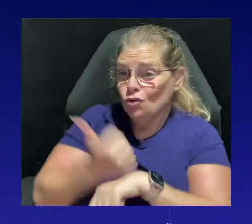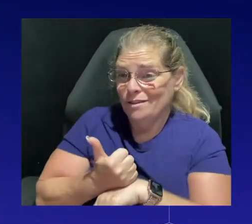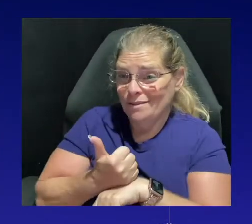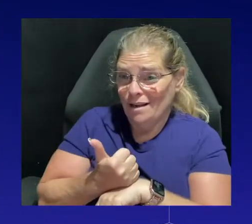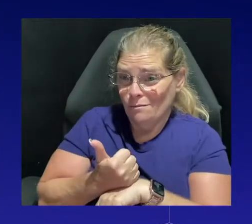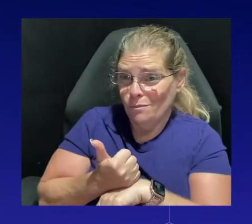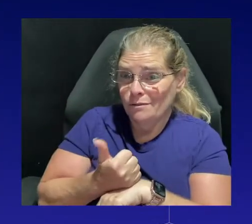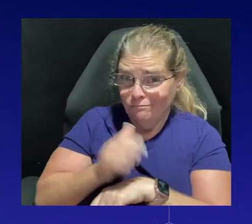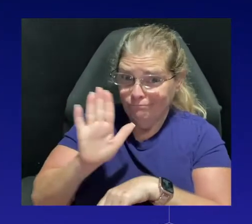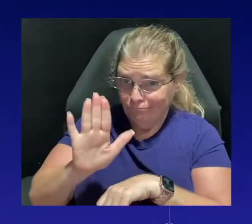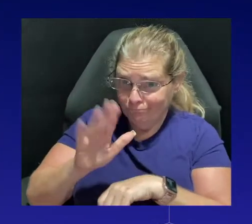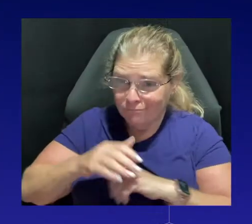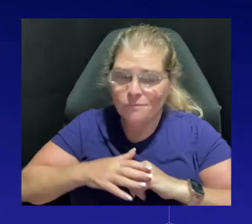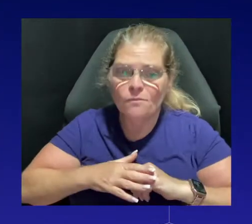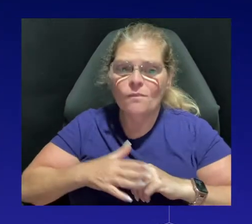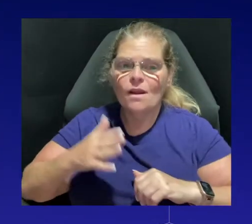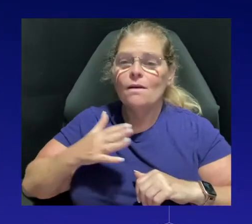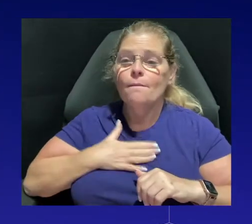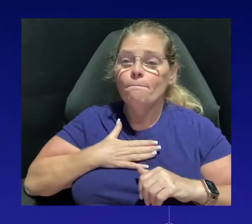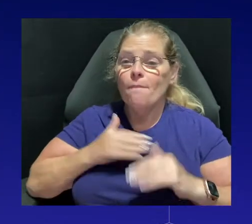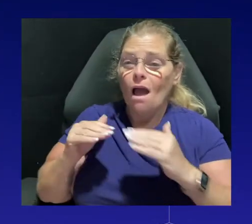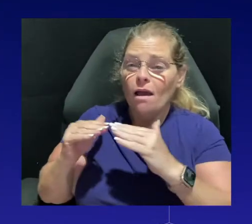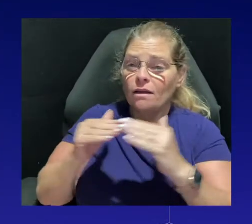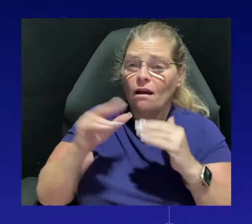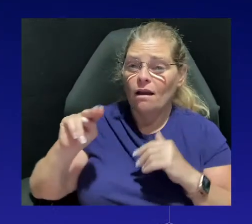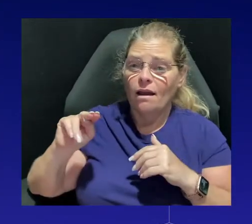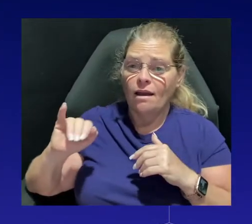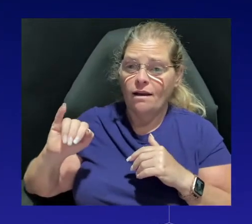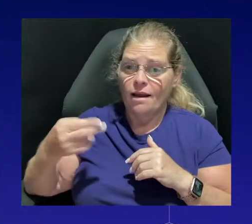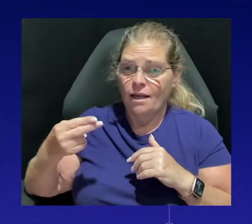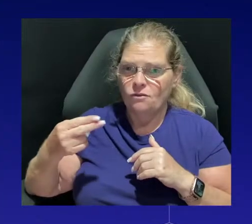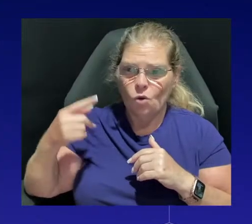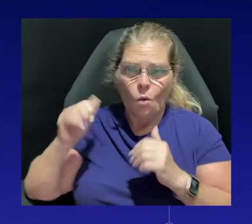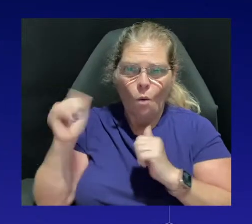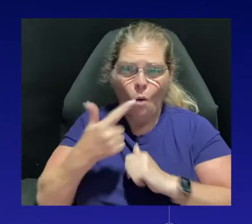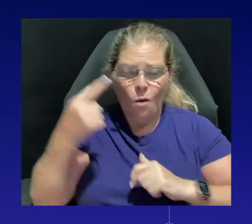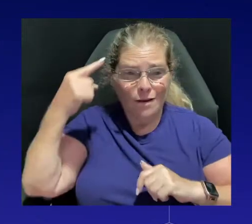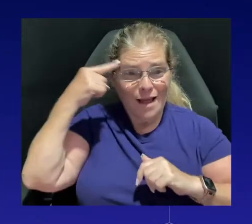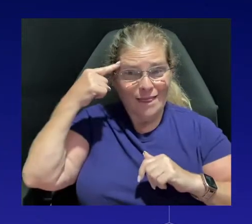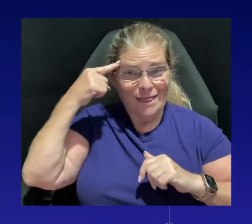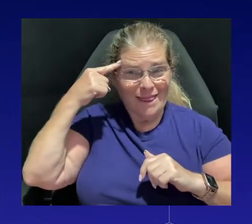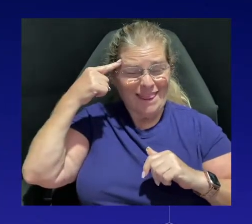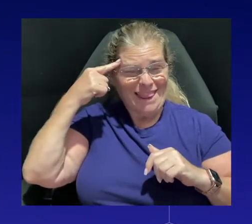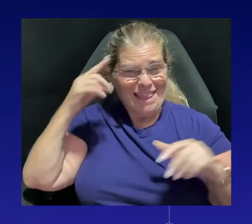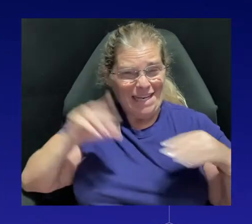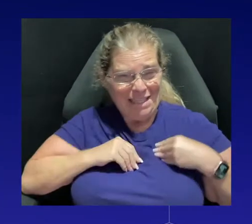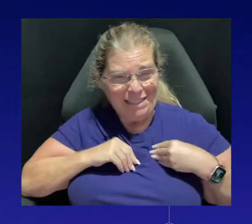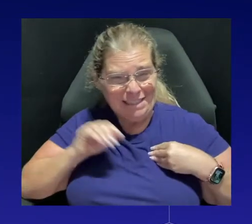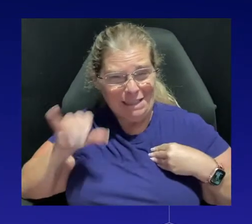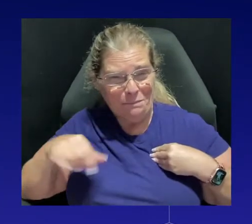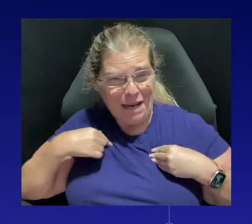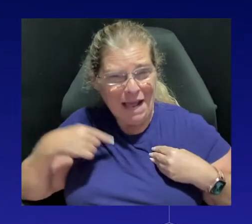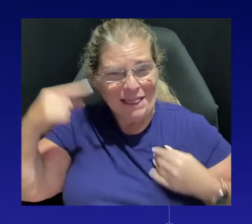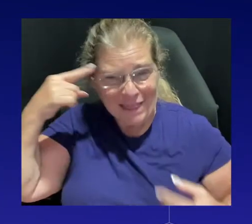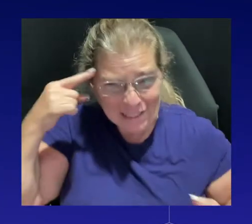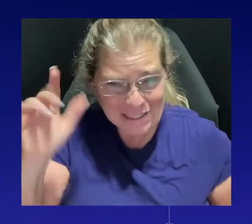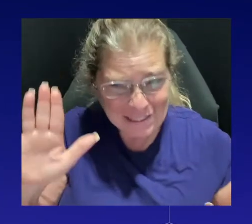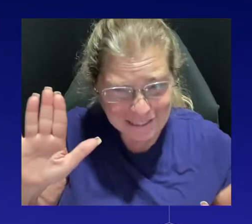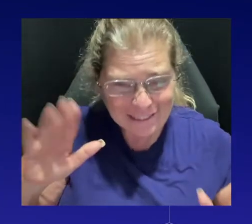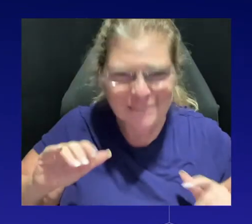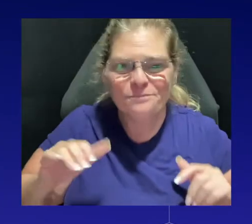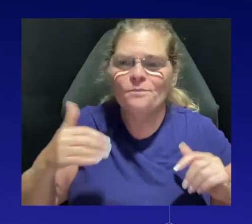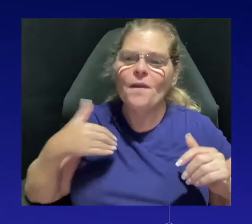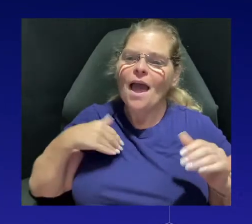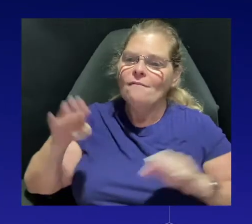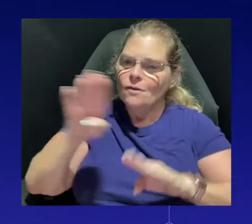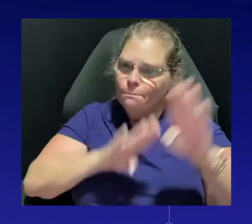my colleagues at NIH all, I think, accept that. It has biological